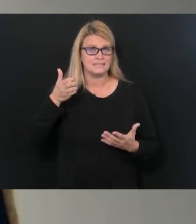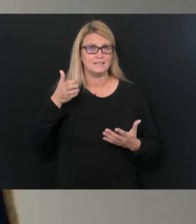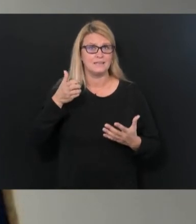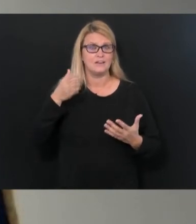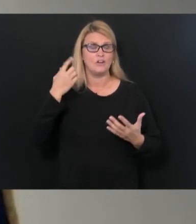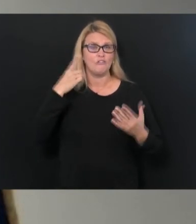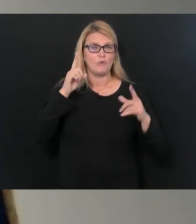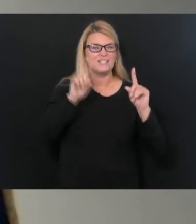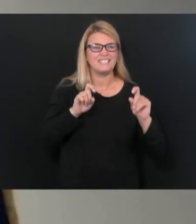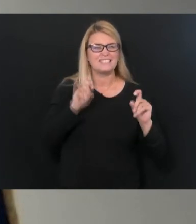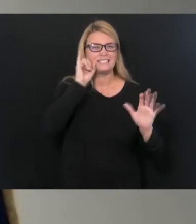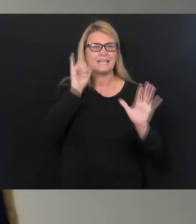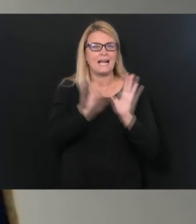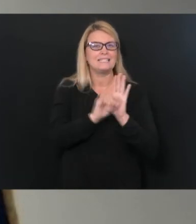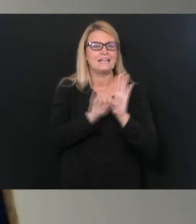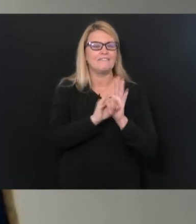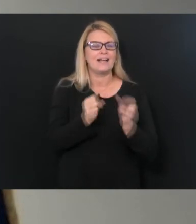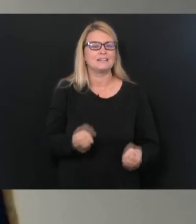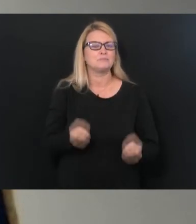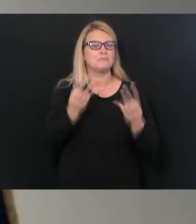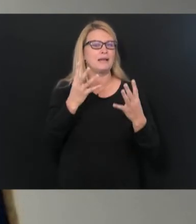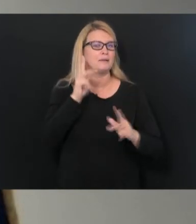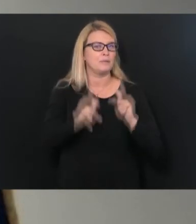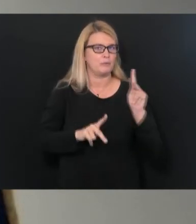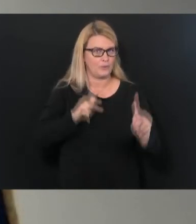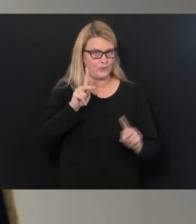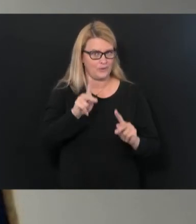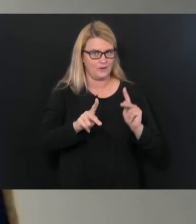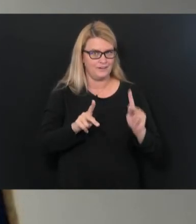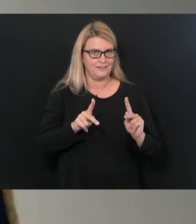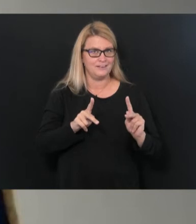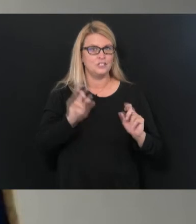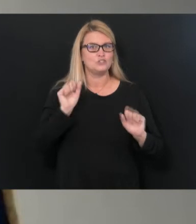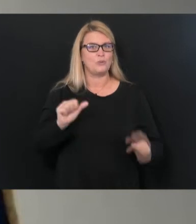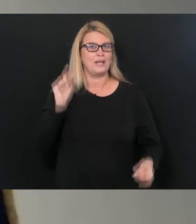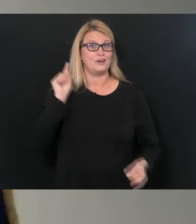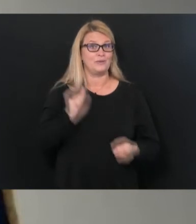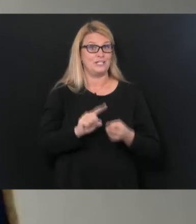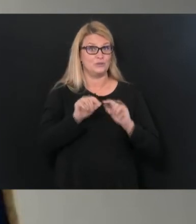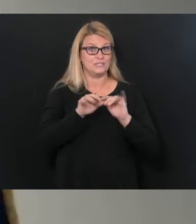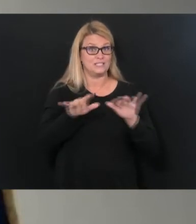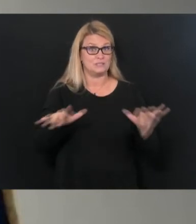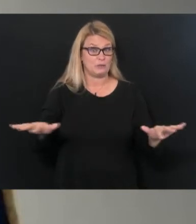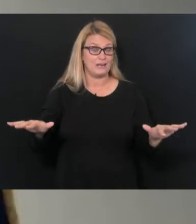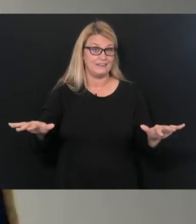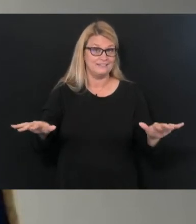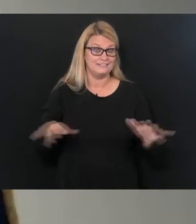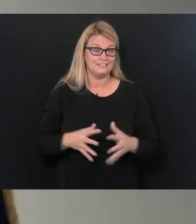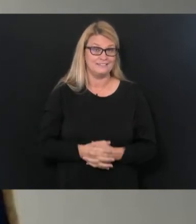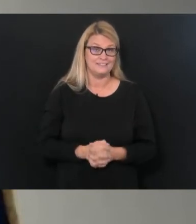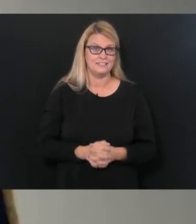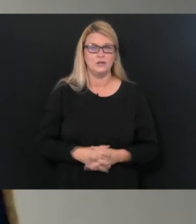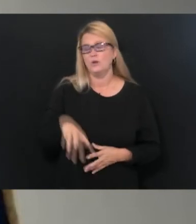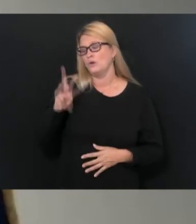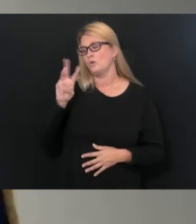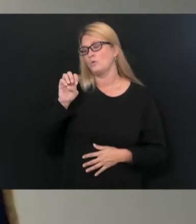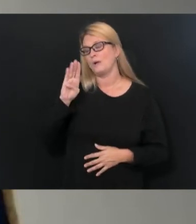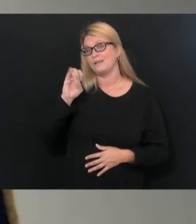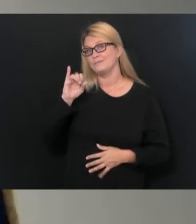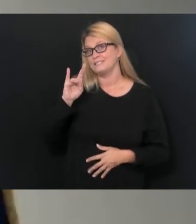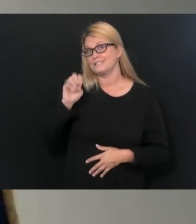to identify as many people as we can to make sure that we reduce community spread as much as possible. On the website, if you